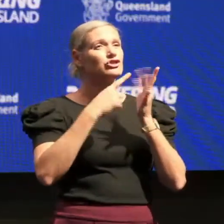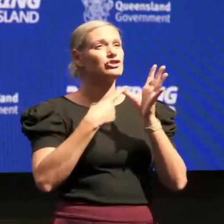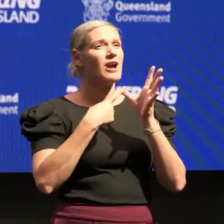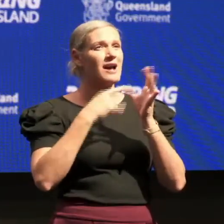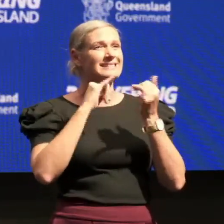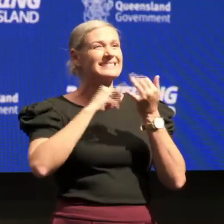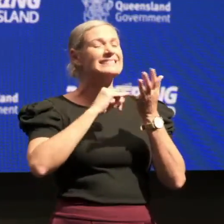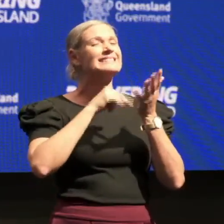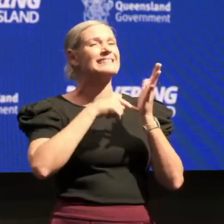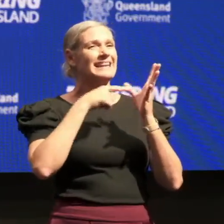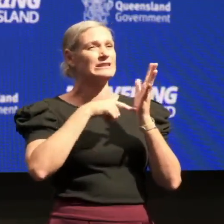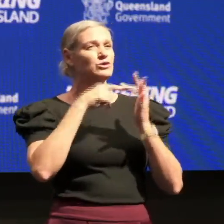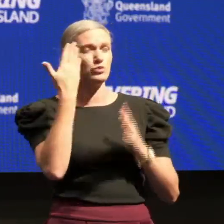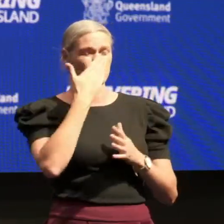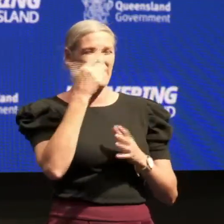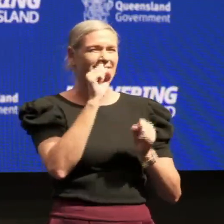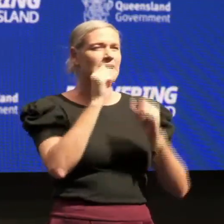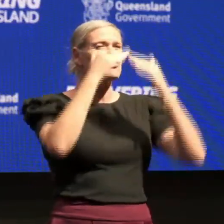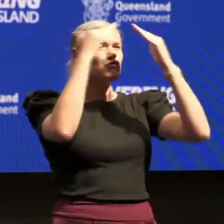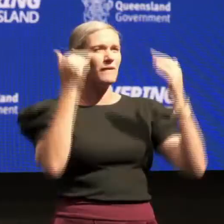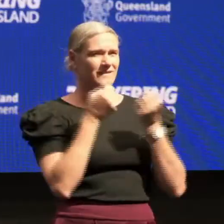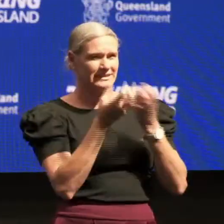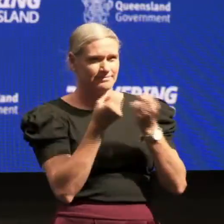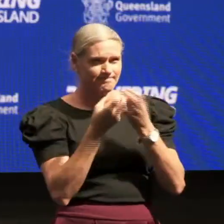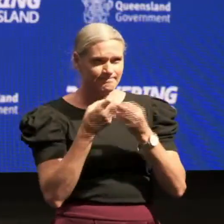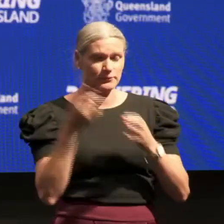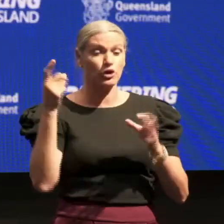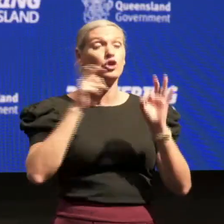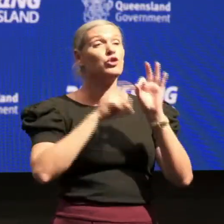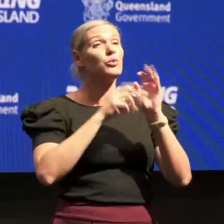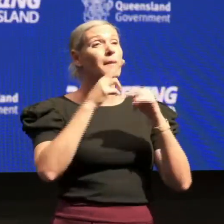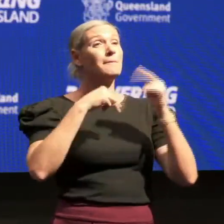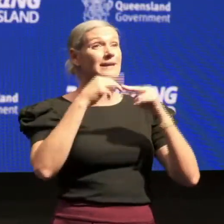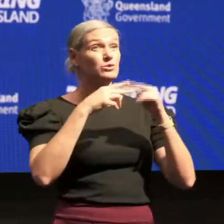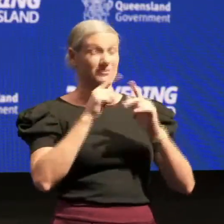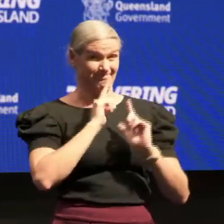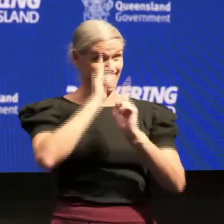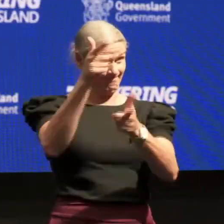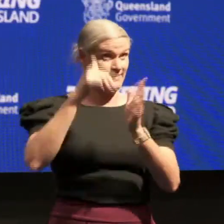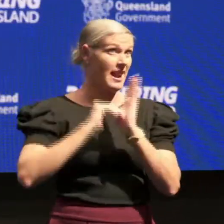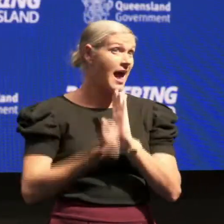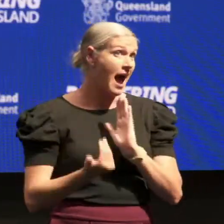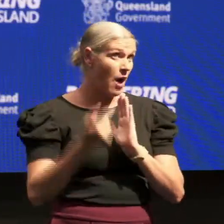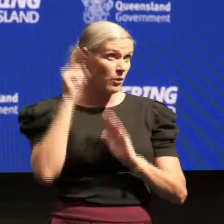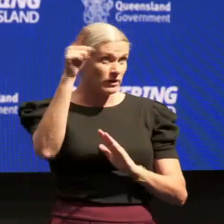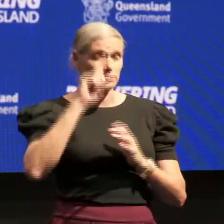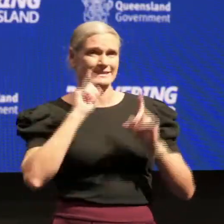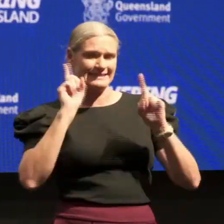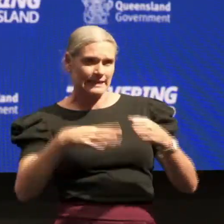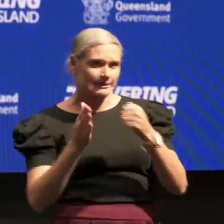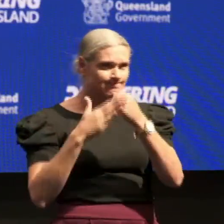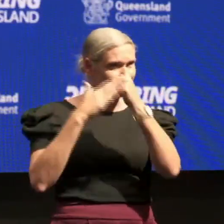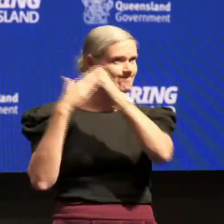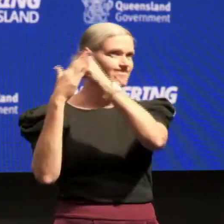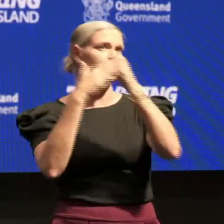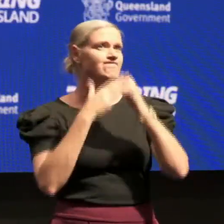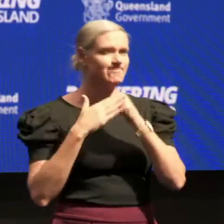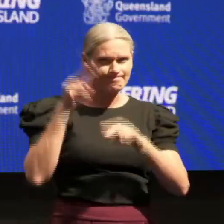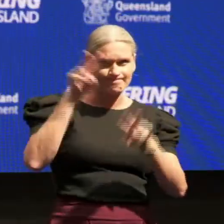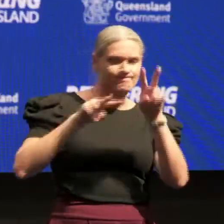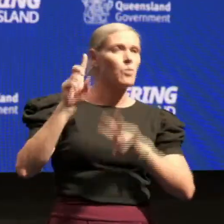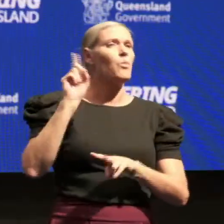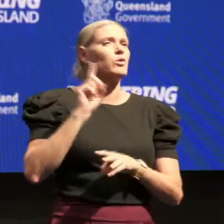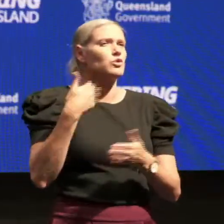That's a bit of roof damage. We have QBuild crews on the ground, and they will be going to do those